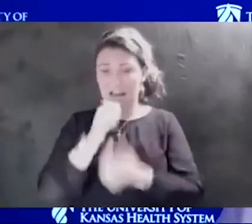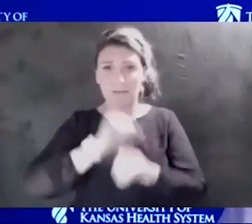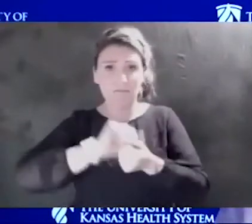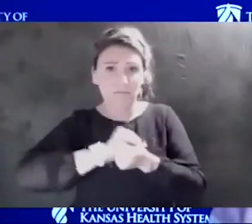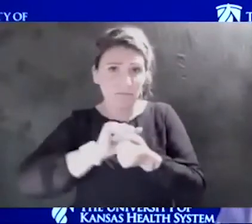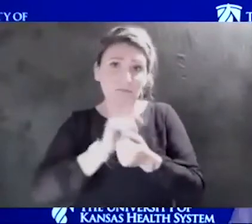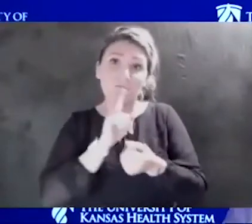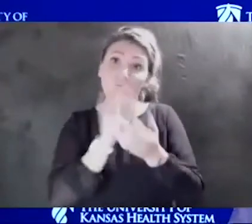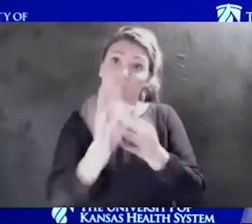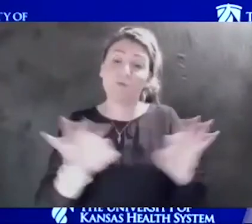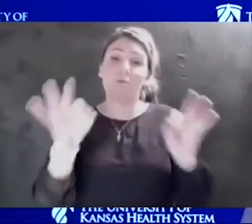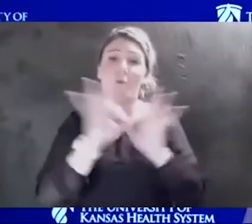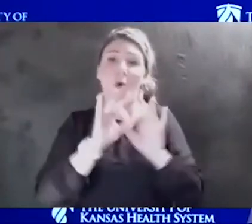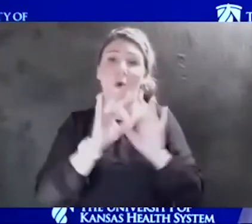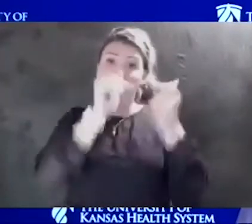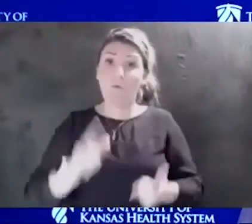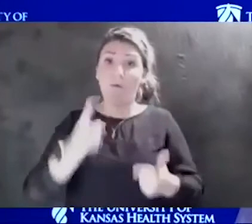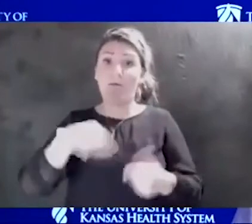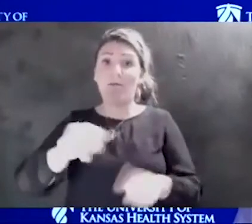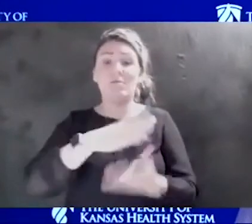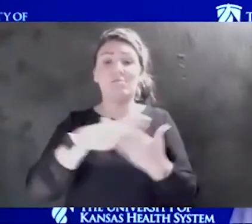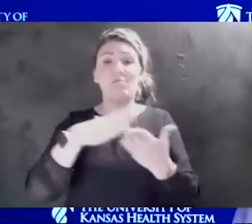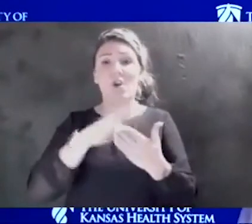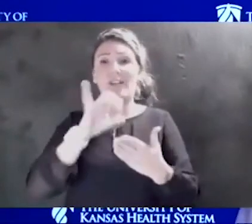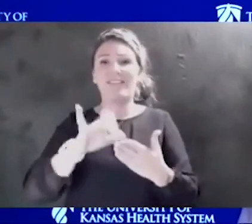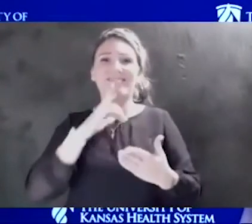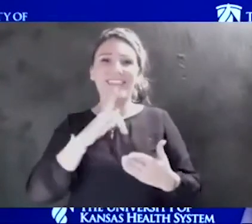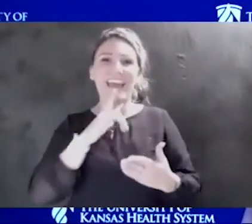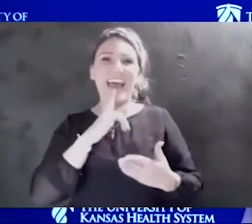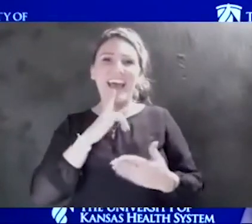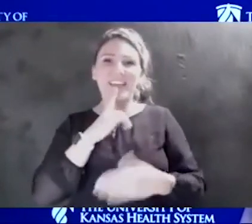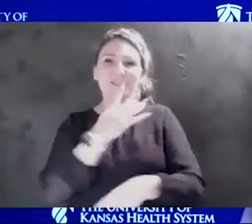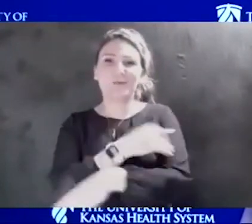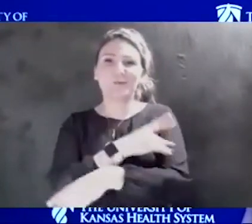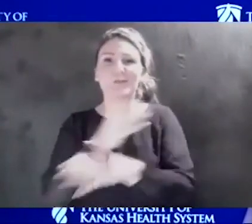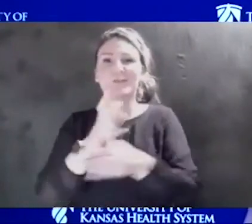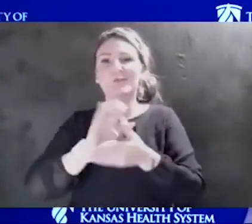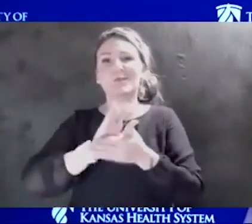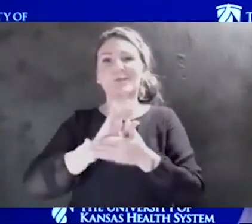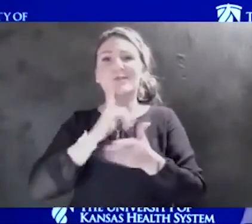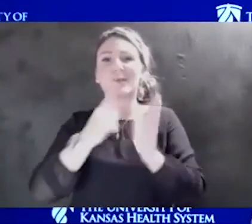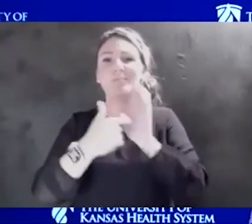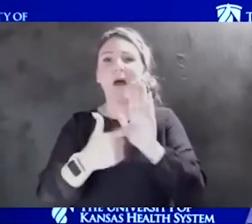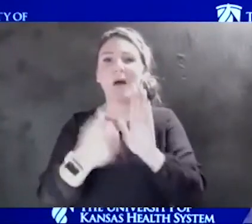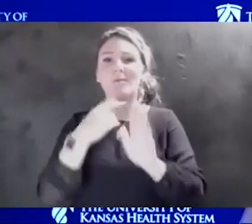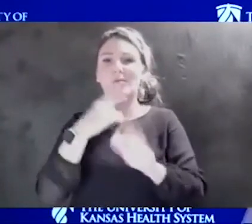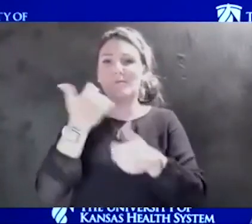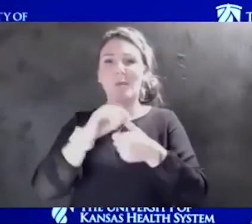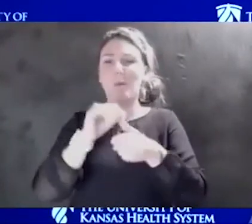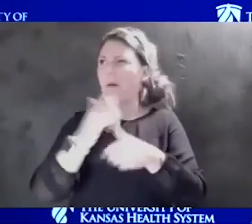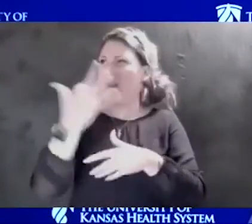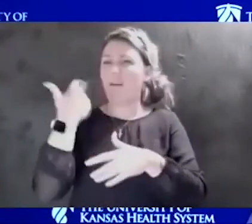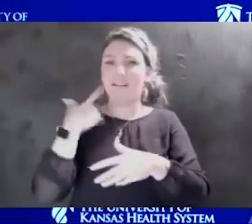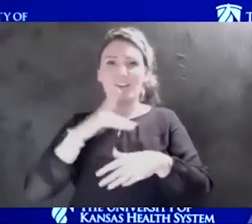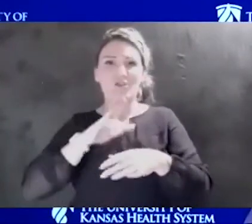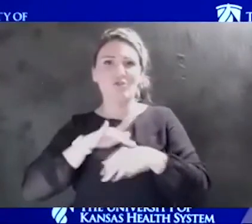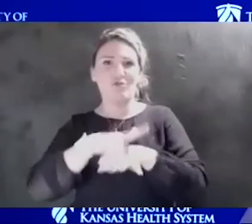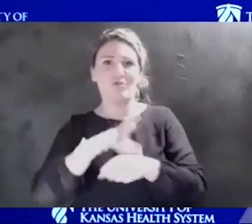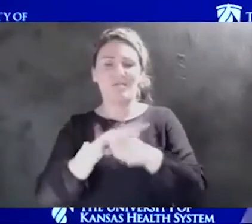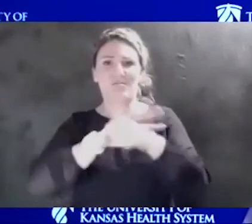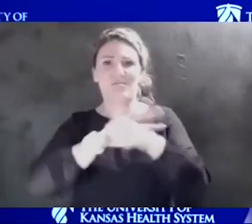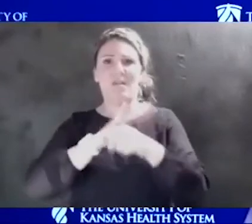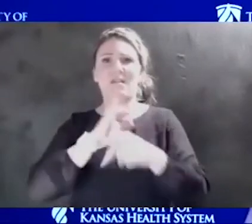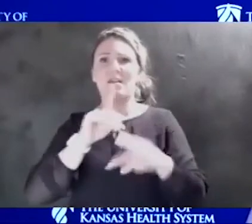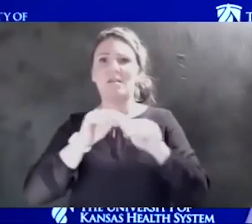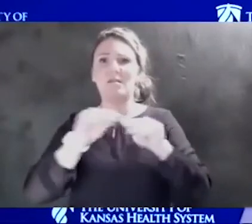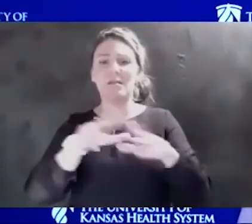of those things are part of that Swiss cheese model that we have heard about since the beginning of the pandemic, in addition to vaccination. But to short answer to